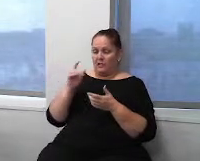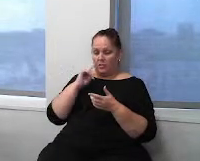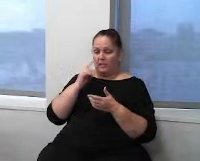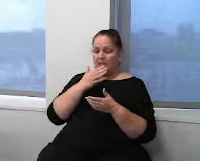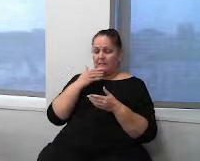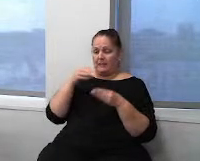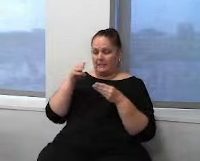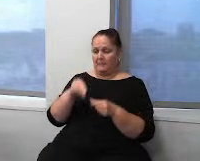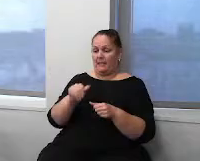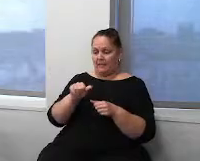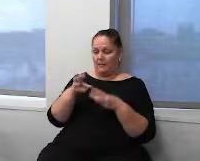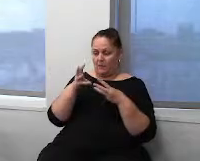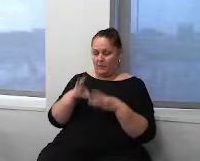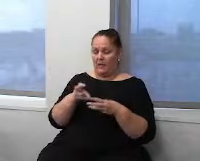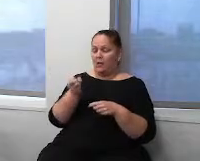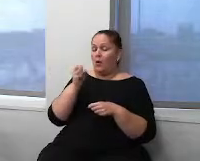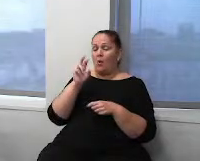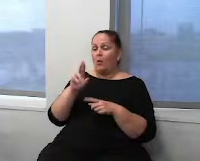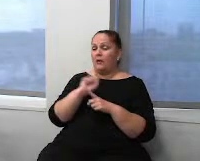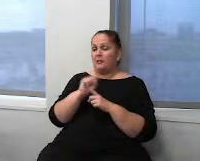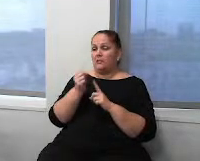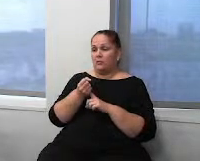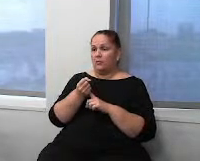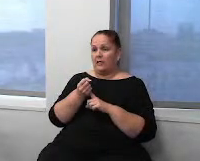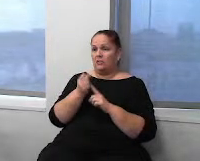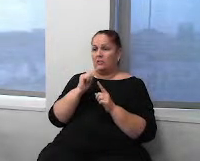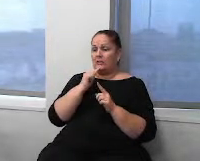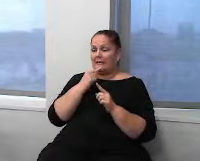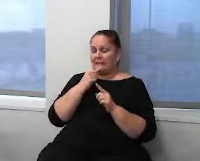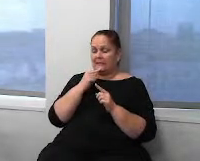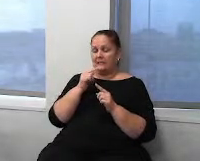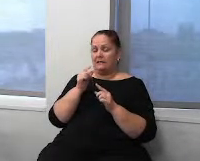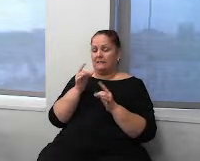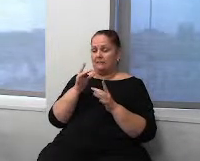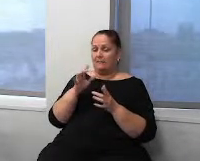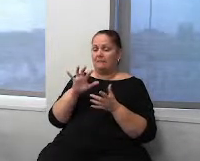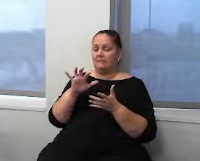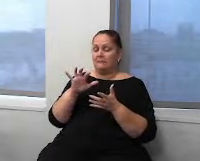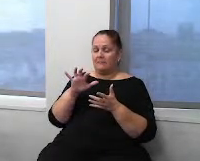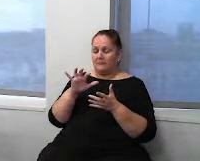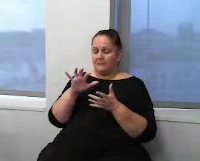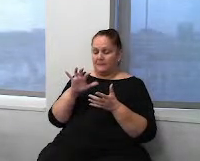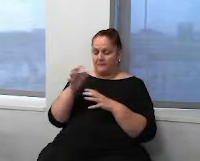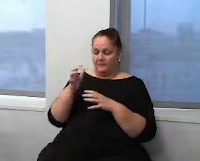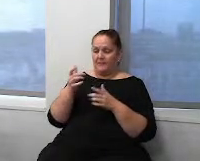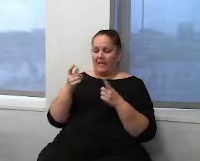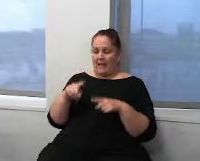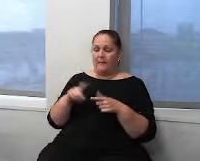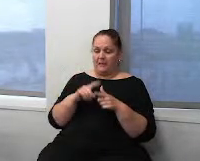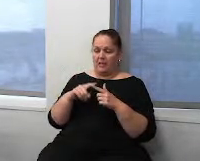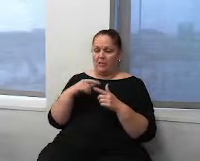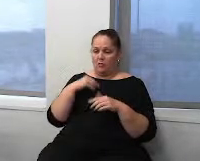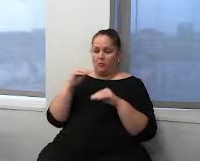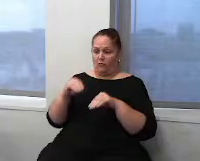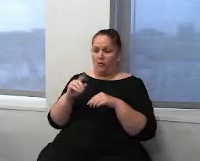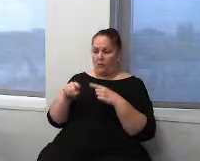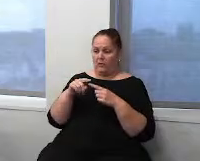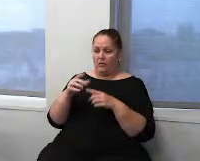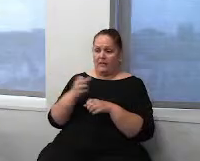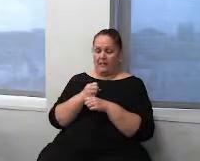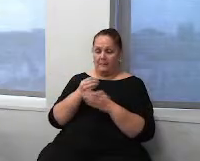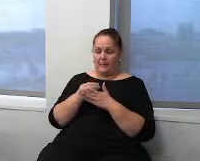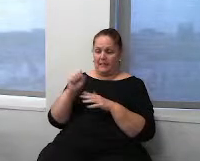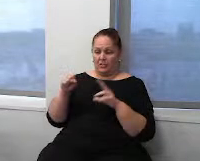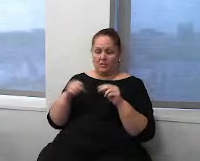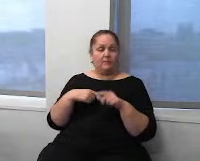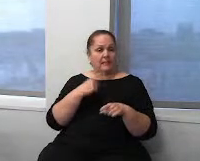comes in that you think is best spent that way, or a situation of criticality develops in which you're going to quickly move on it, regardless of whether you